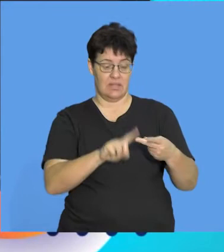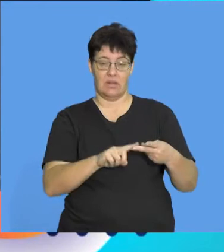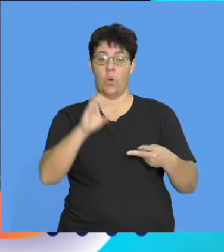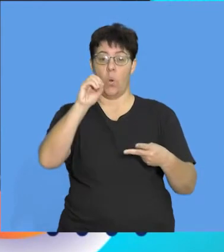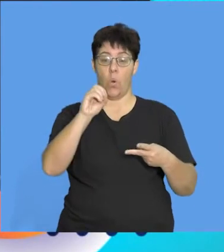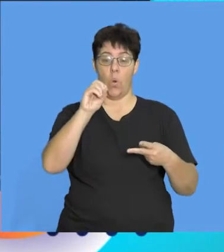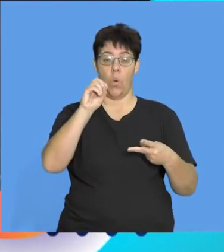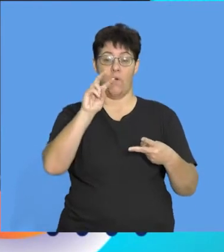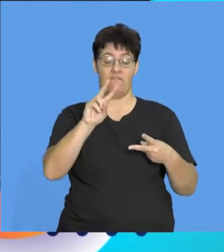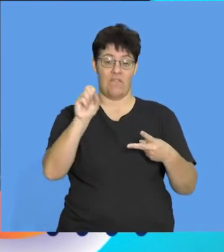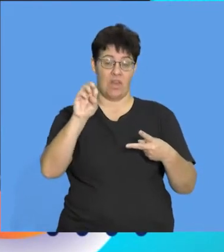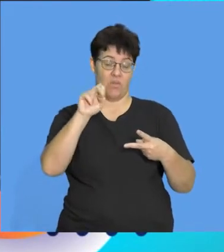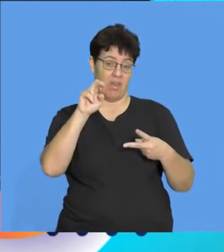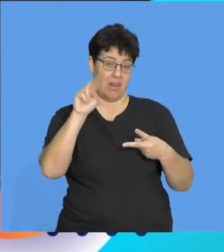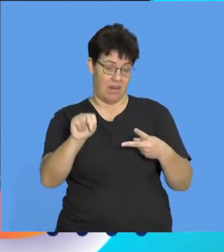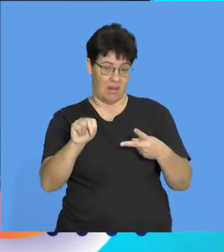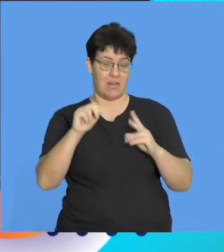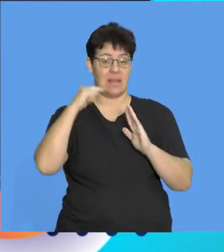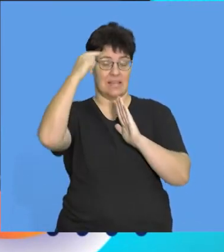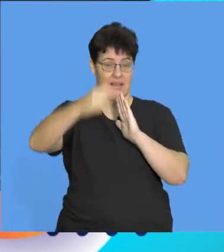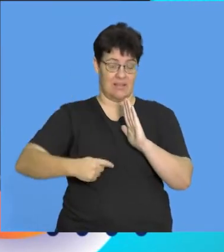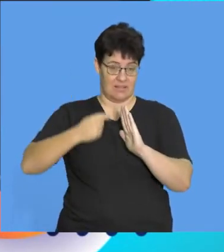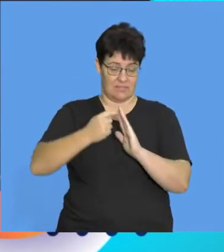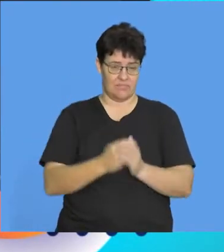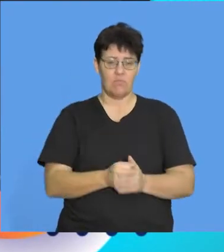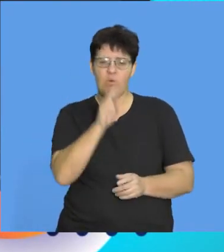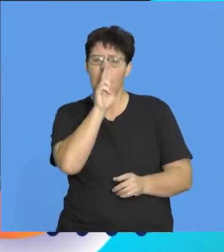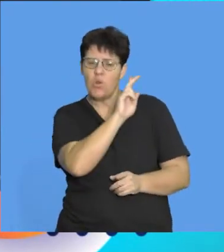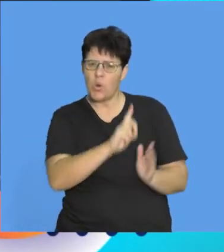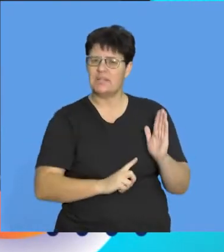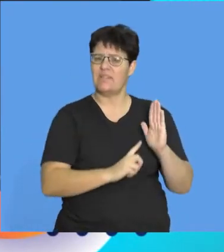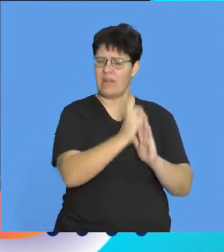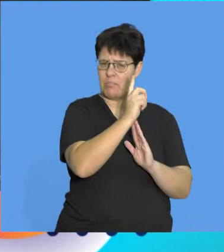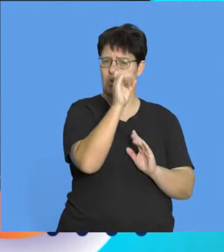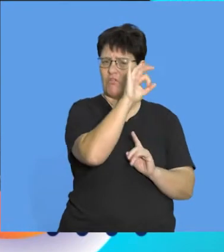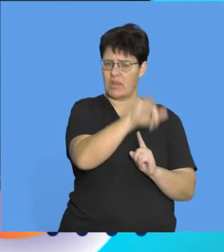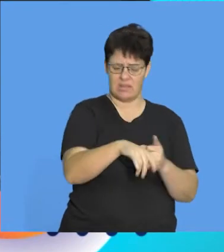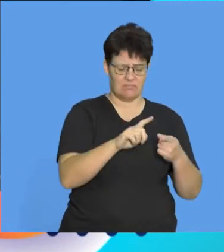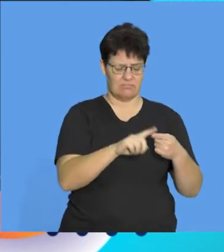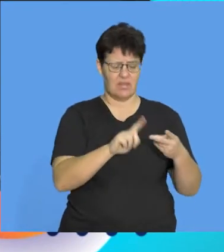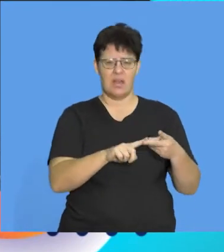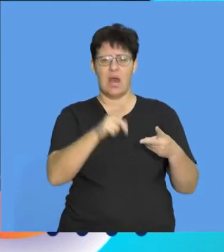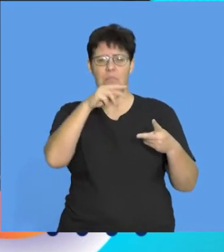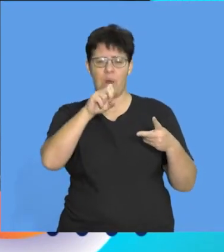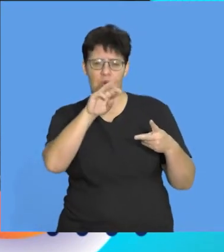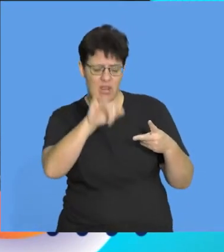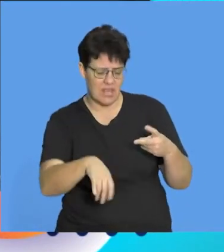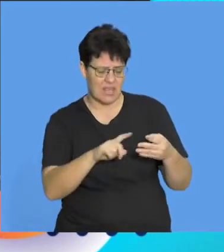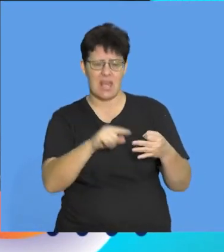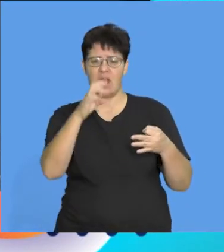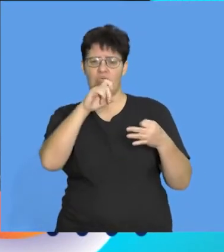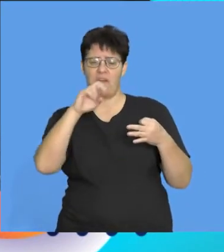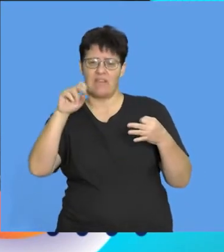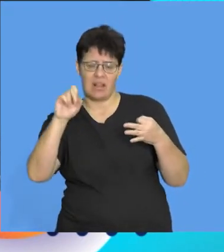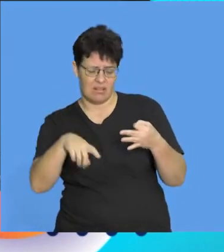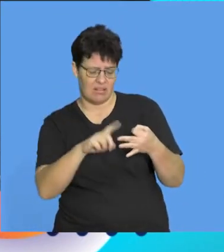we've looked at. We've looked at the development within the ovary. We've looked at structures such as the primary follicle, the Graafian follicle, as